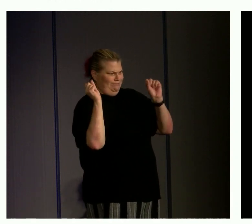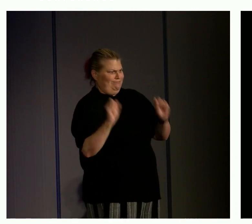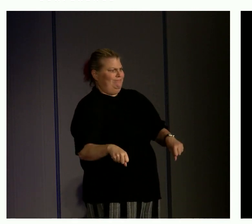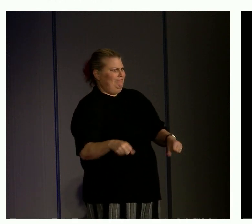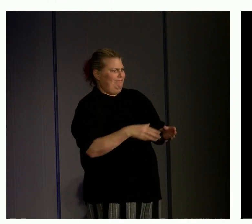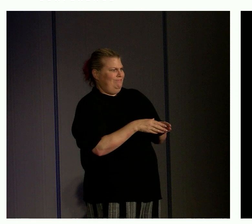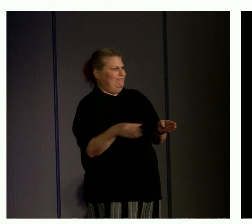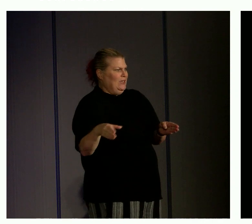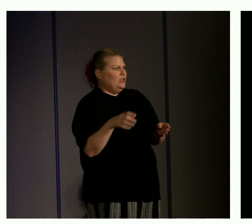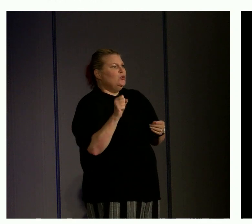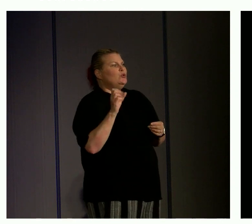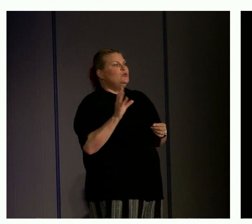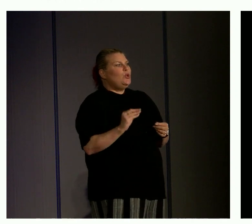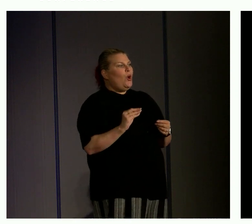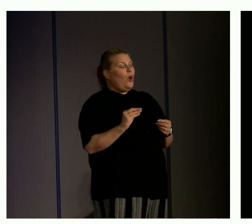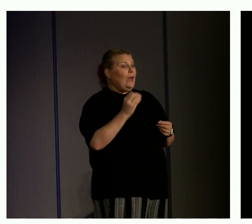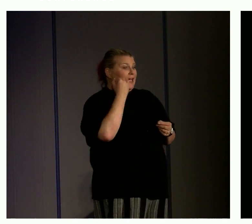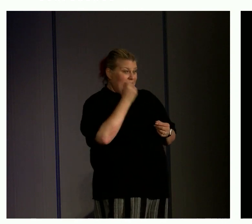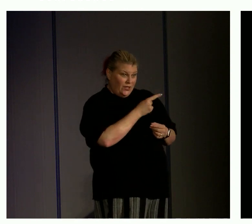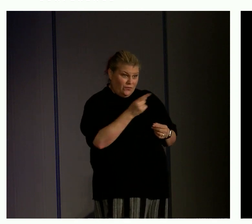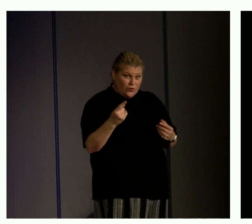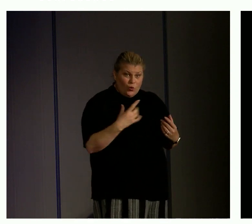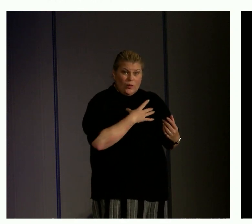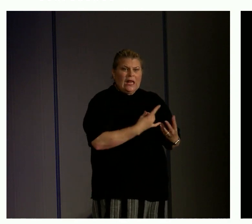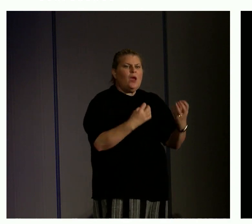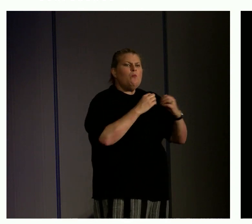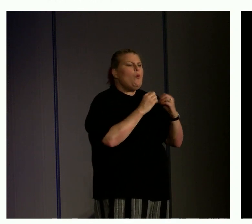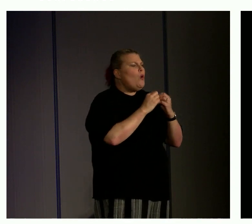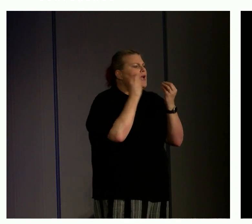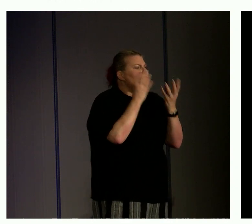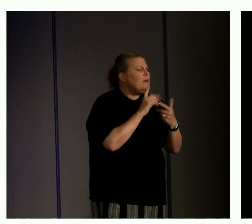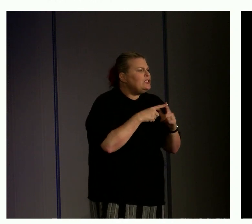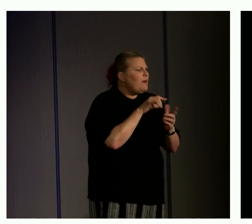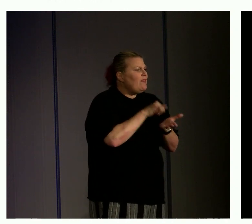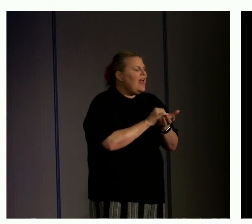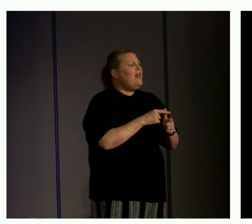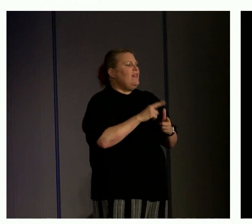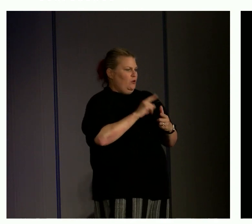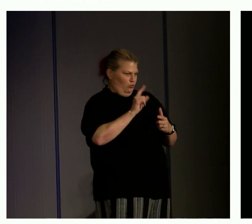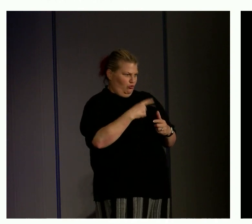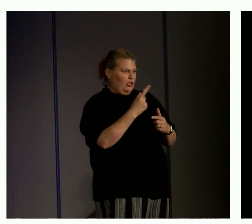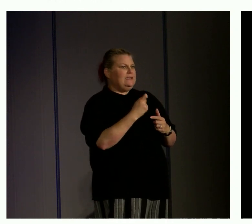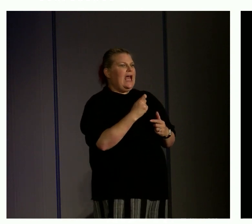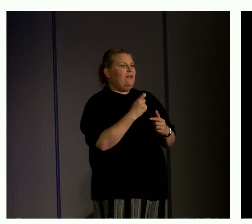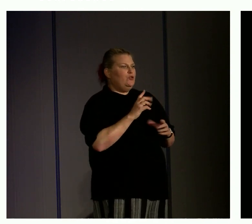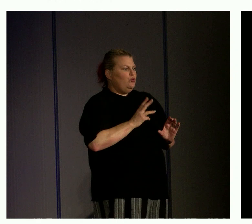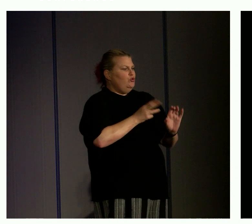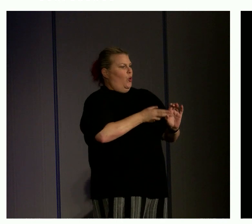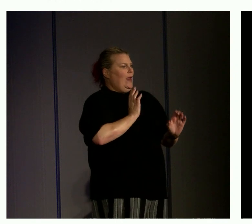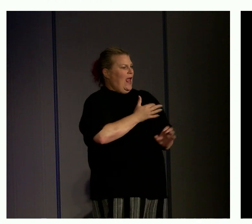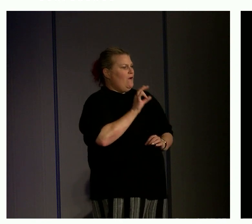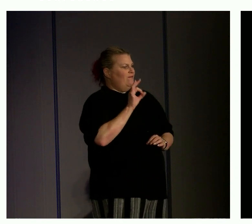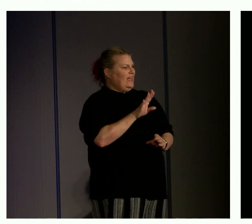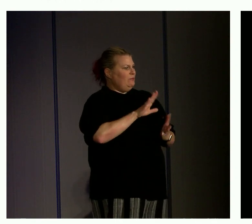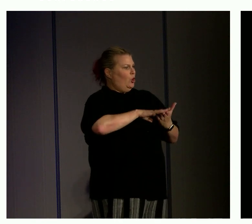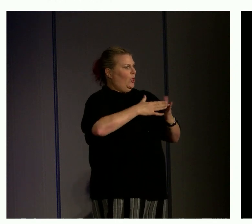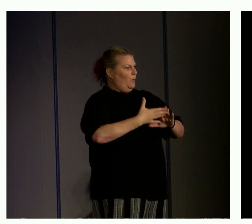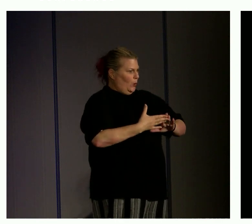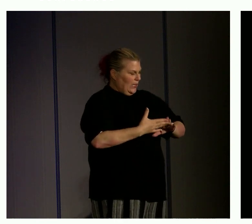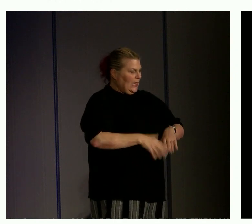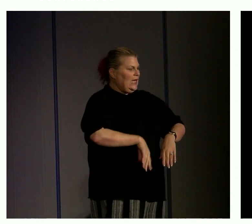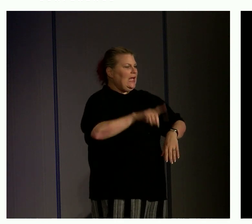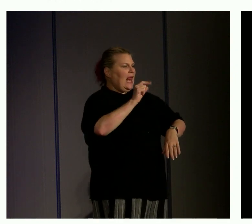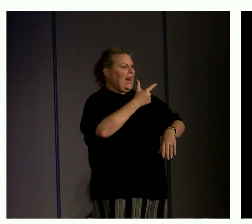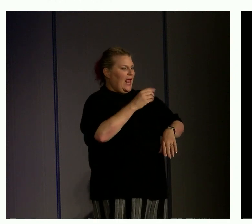so. So if you would like to have more information about that, you just have to join our Facebook community. It's LEGO